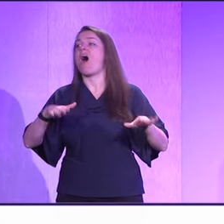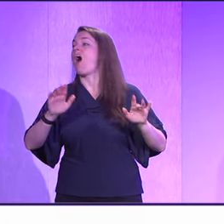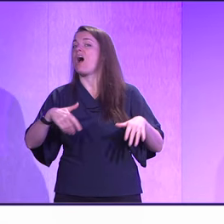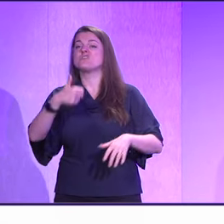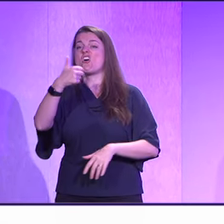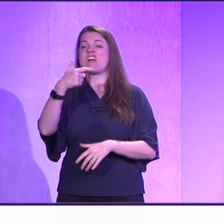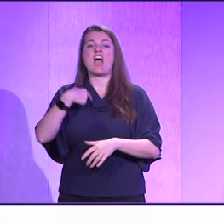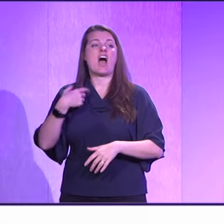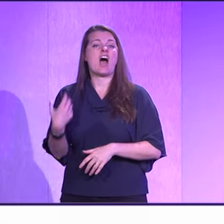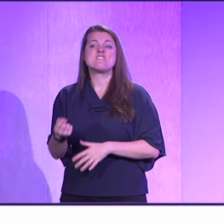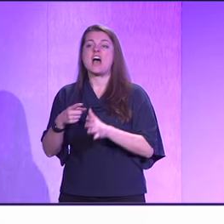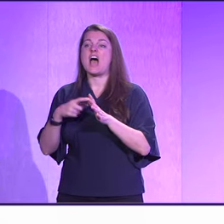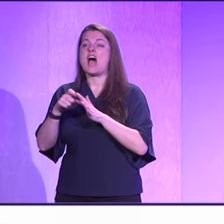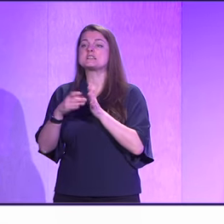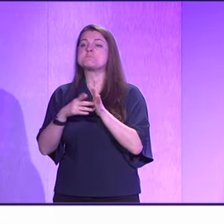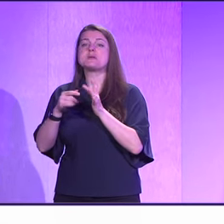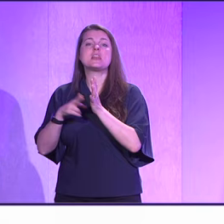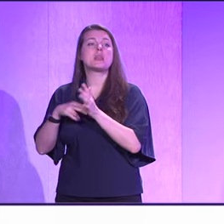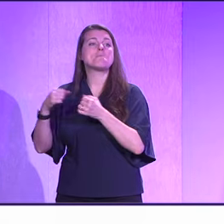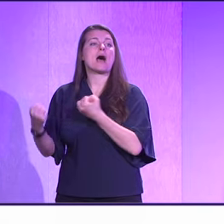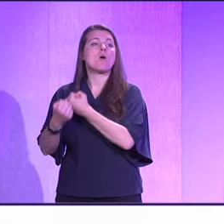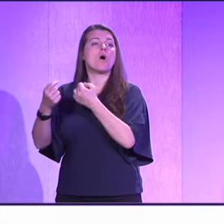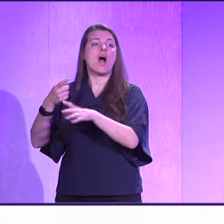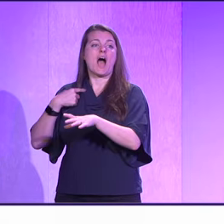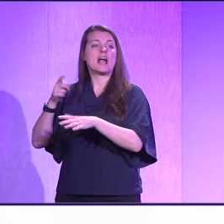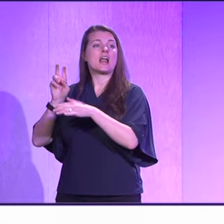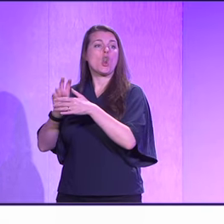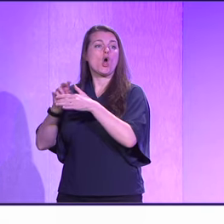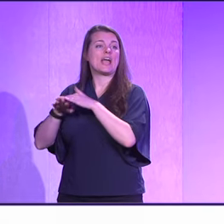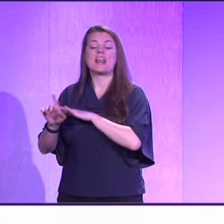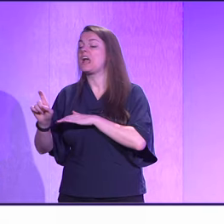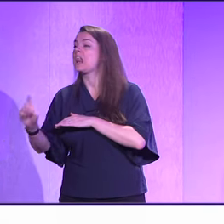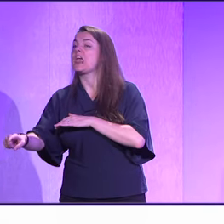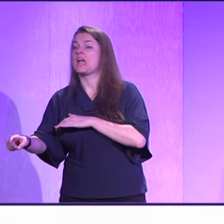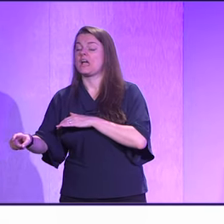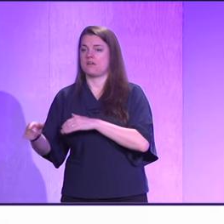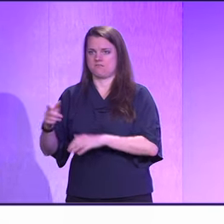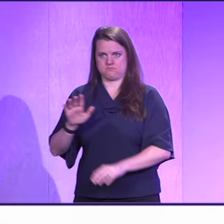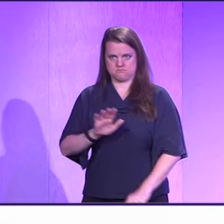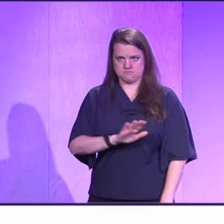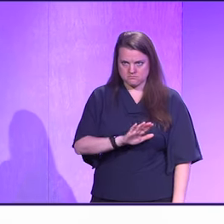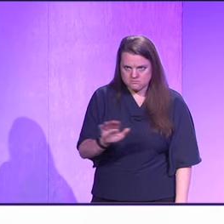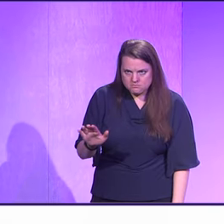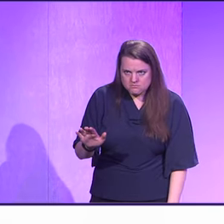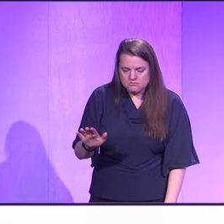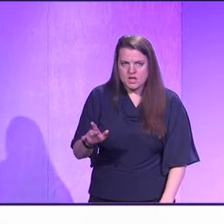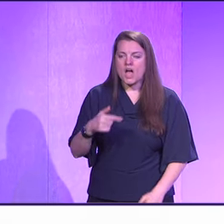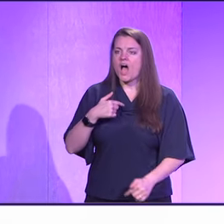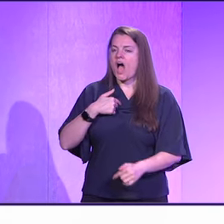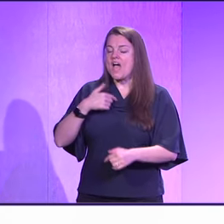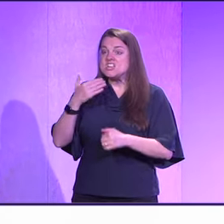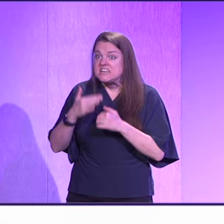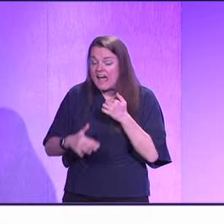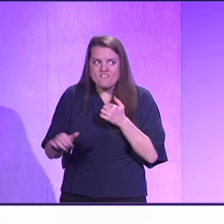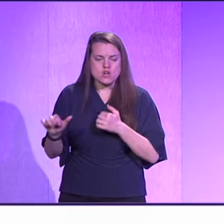admin power. You go in and click a button and you can change how that company works. I should never, as an admin, have the power to change